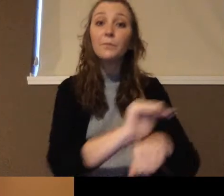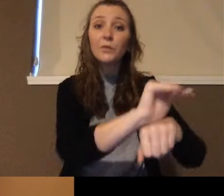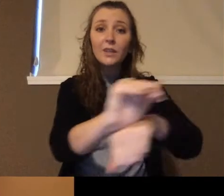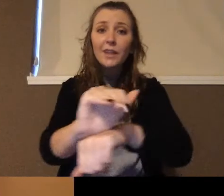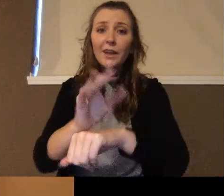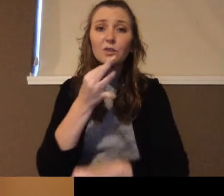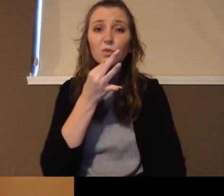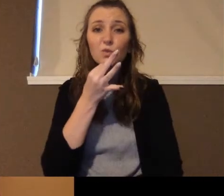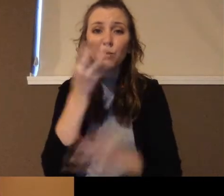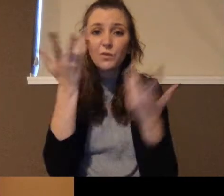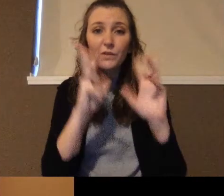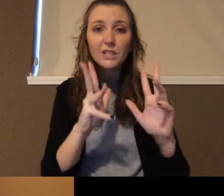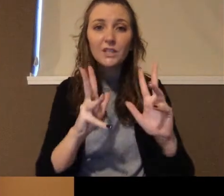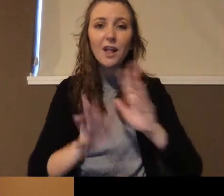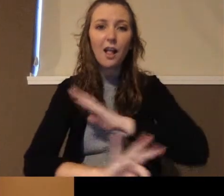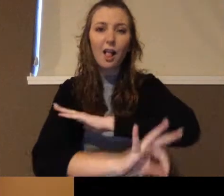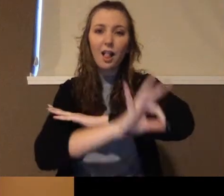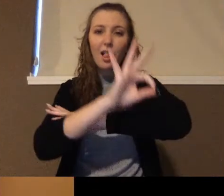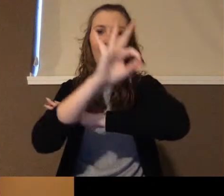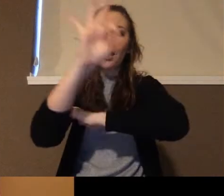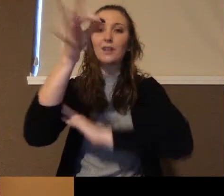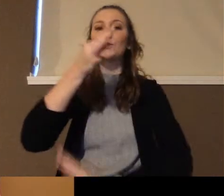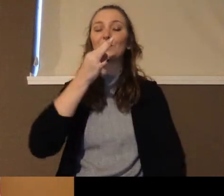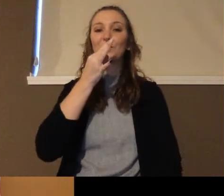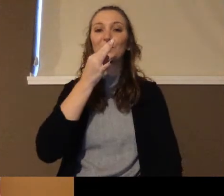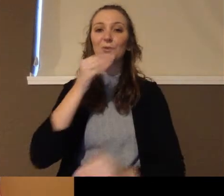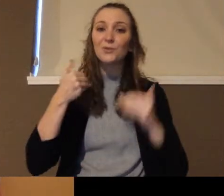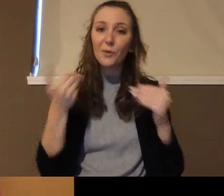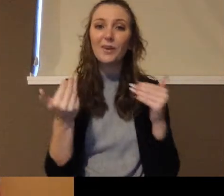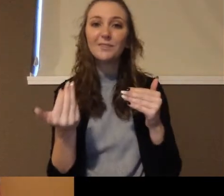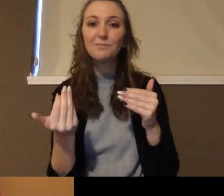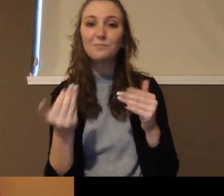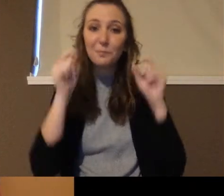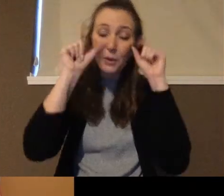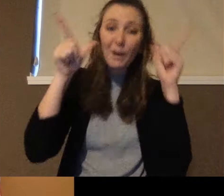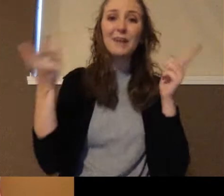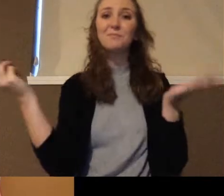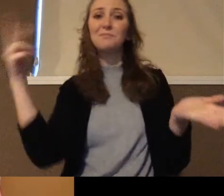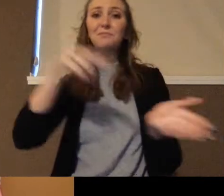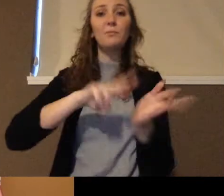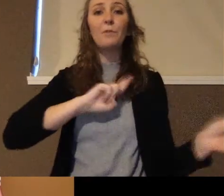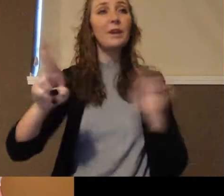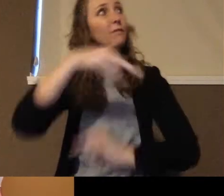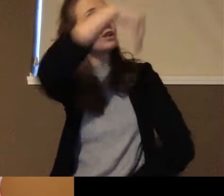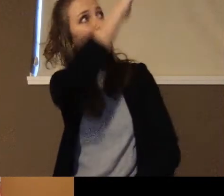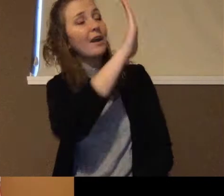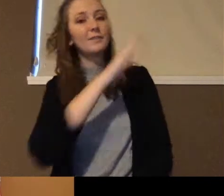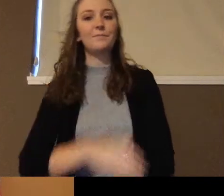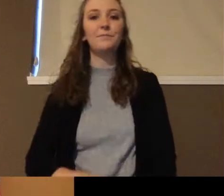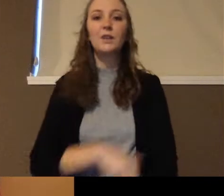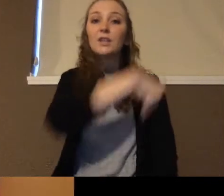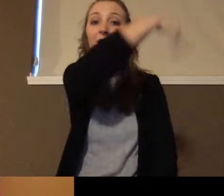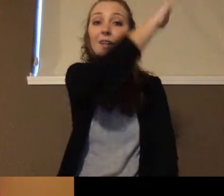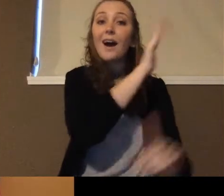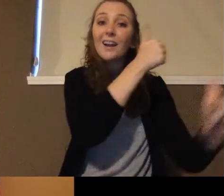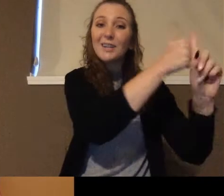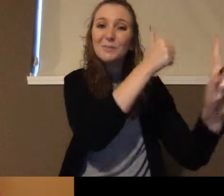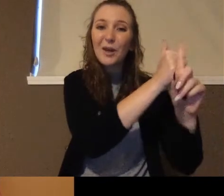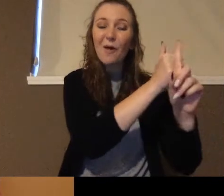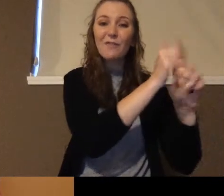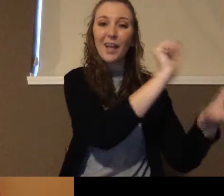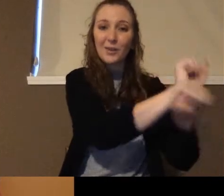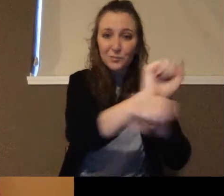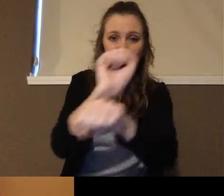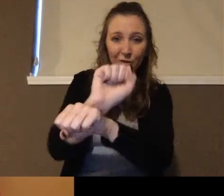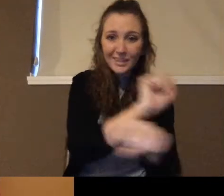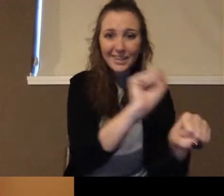God. The night is about over. Dawn is about to break. Be up and awake to what God is doing. God